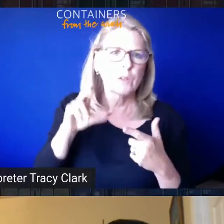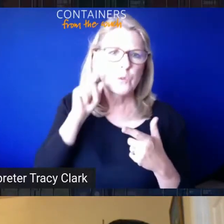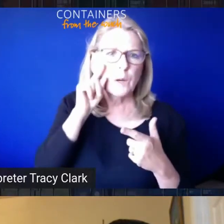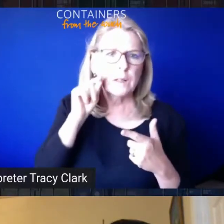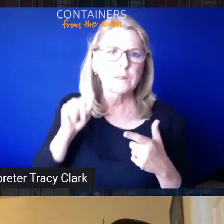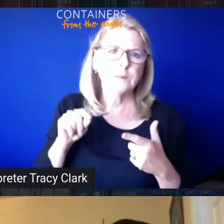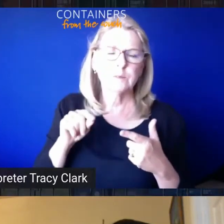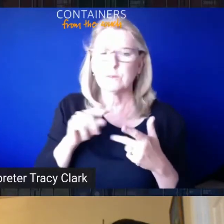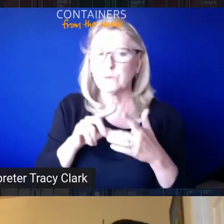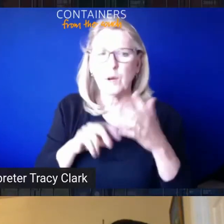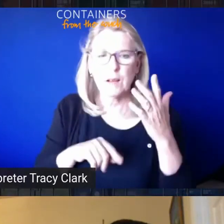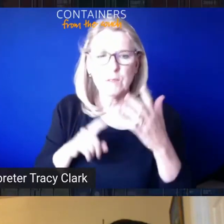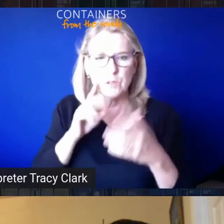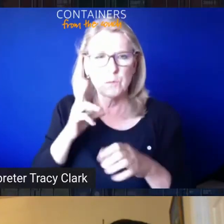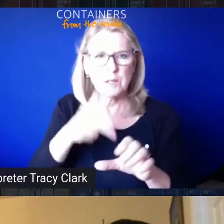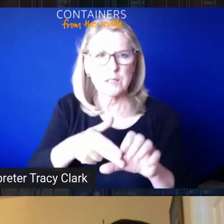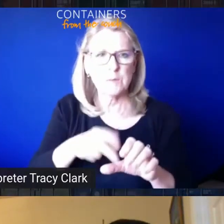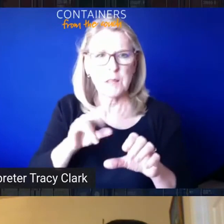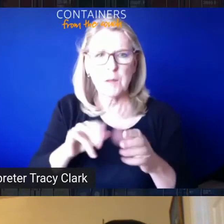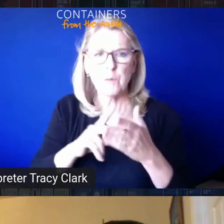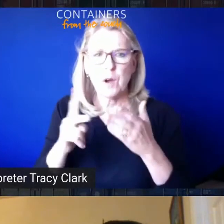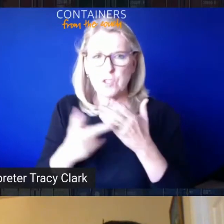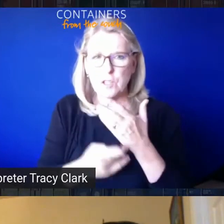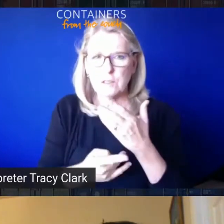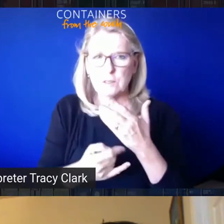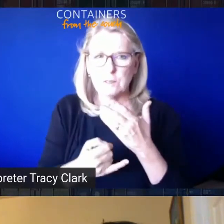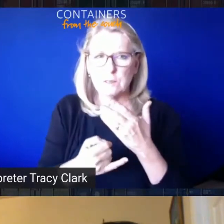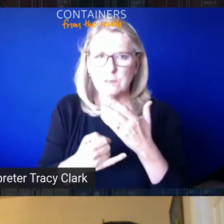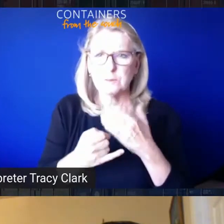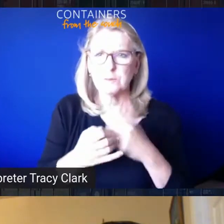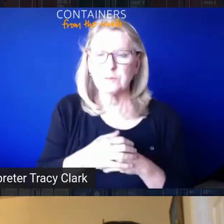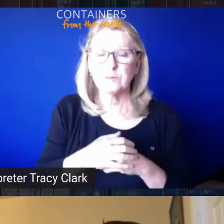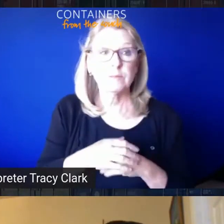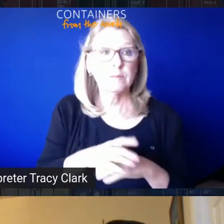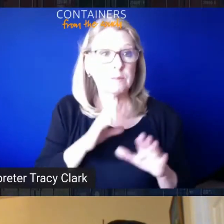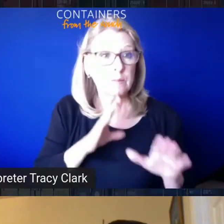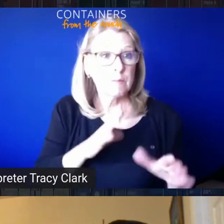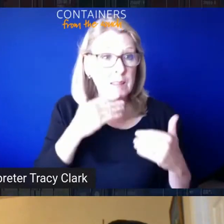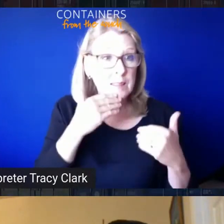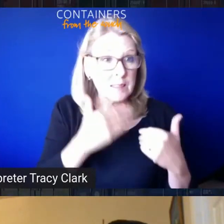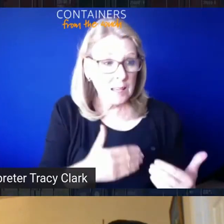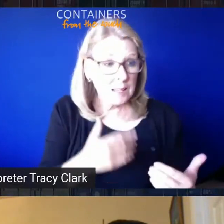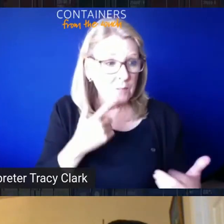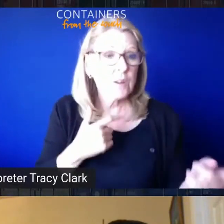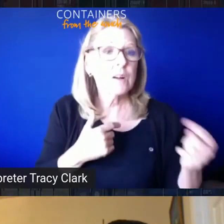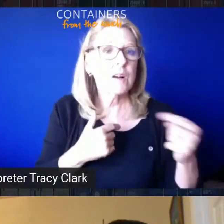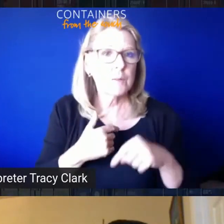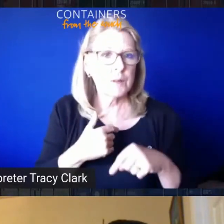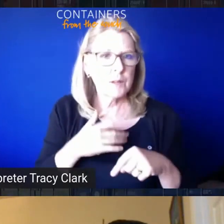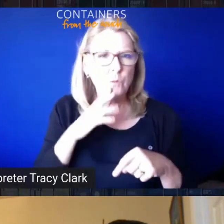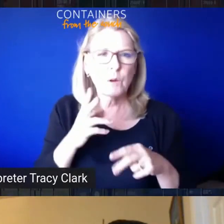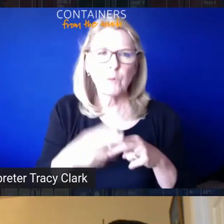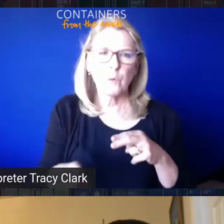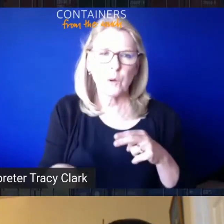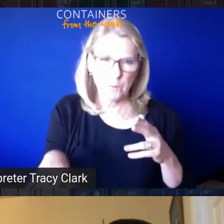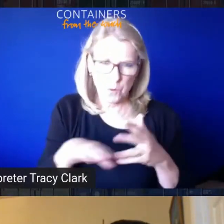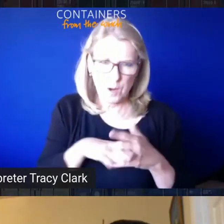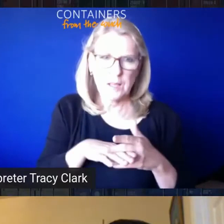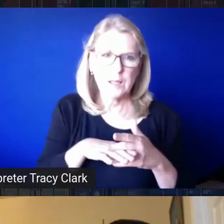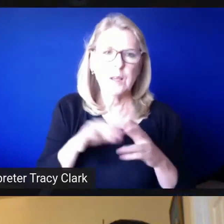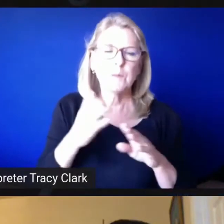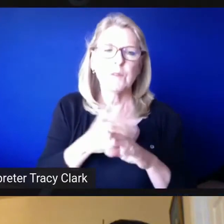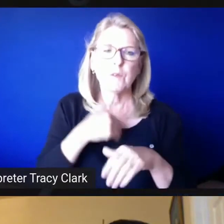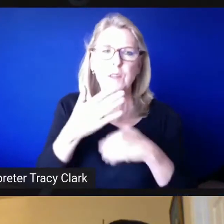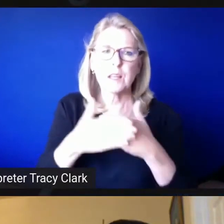itself. That's awesome. So thank you, Curtis, Mikhail, for coming. We're going to take a quick break before our next section